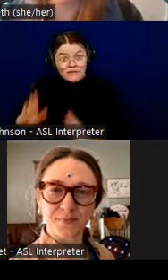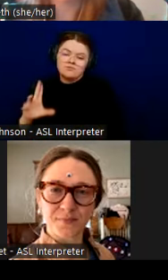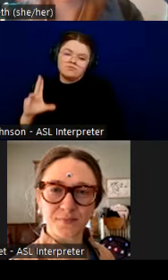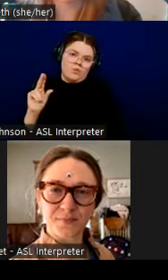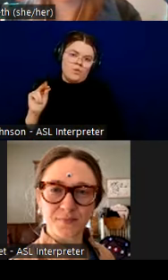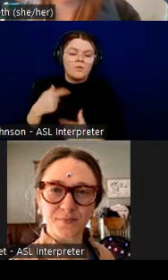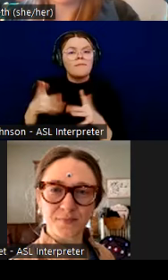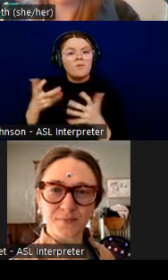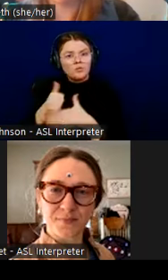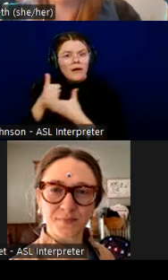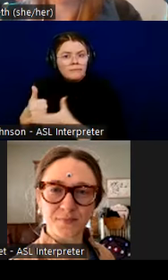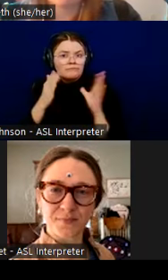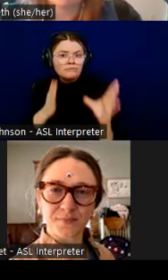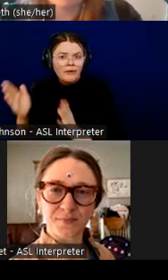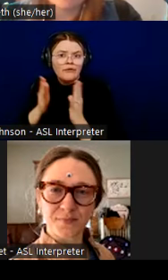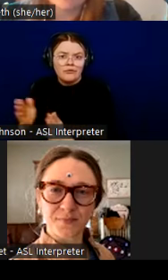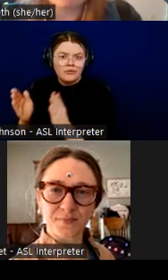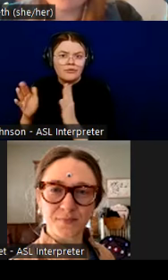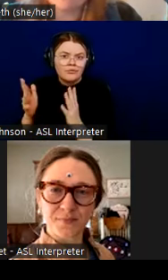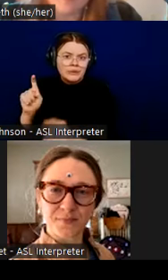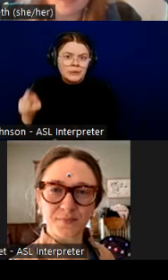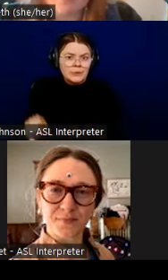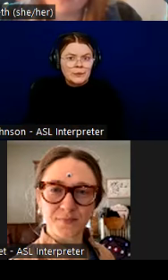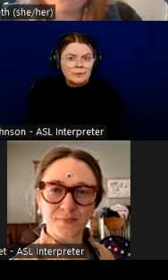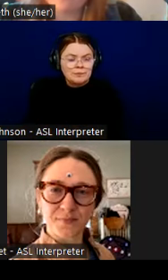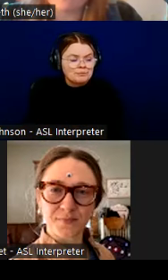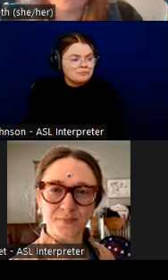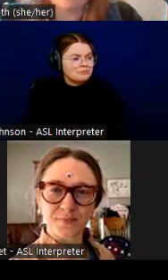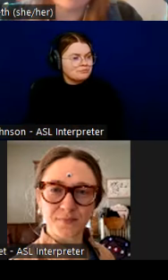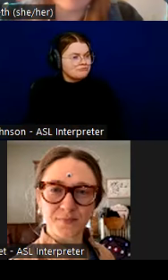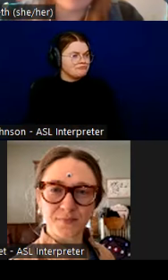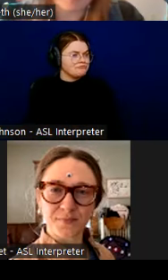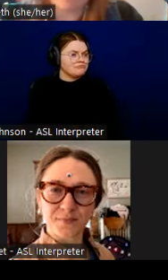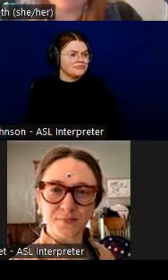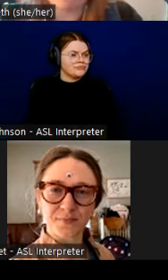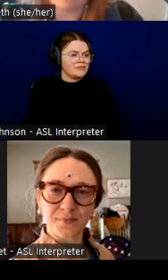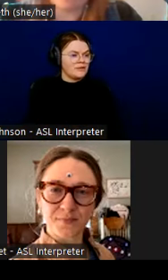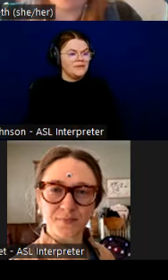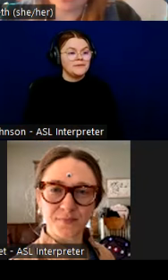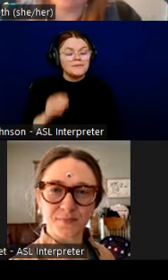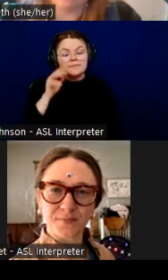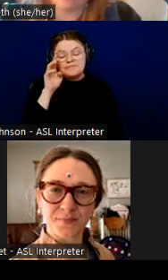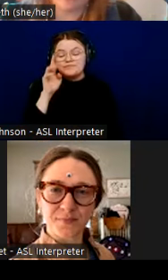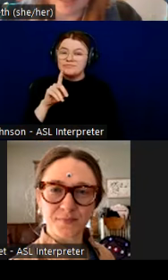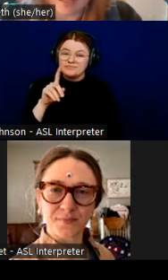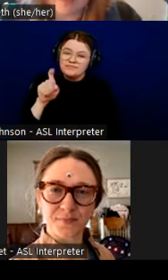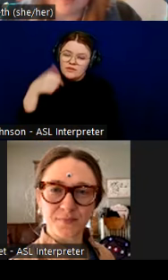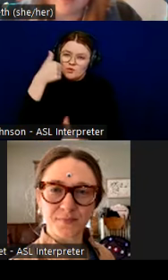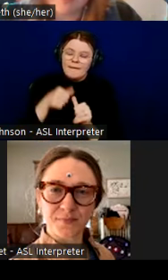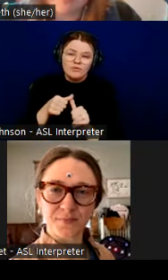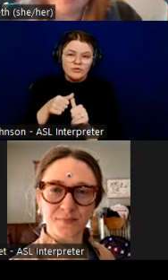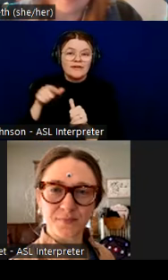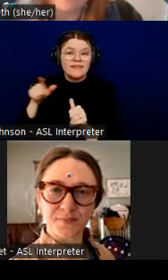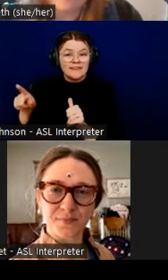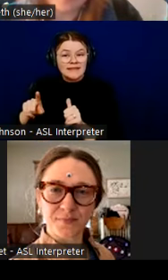support. And then thinking about the fact that these survivors are facing additional